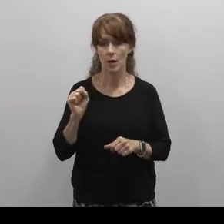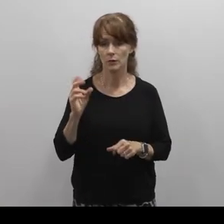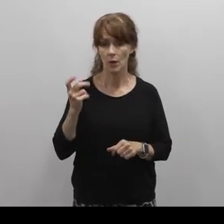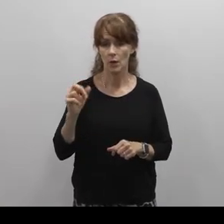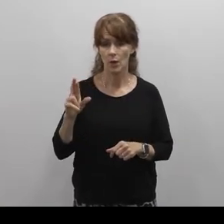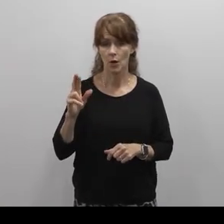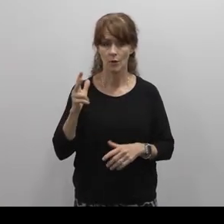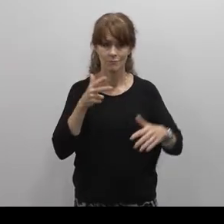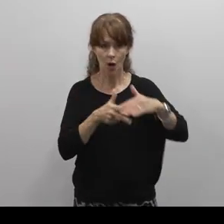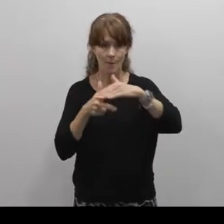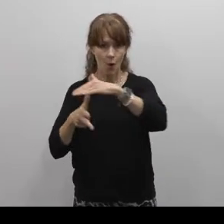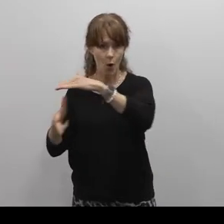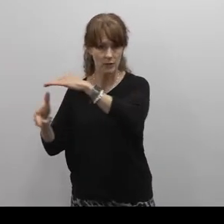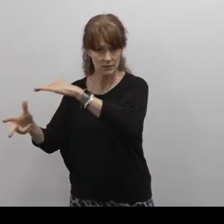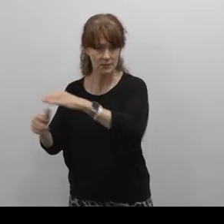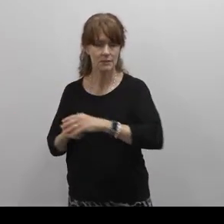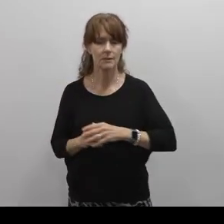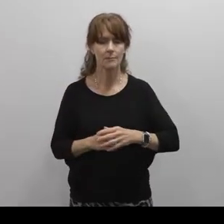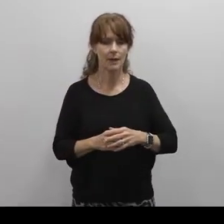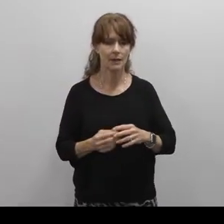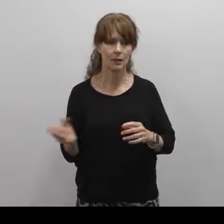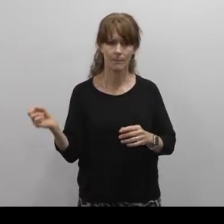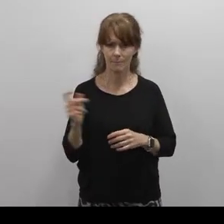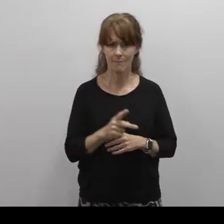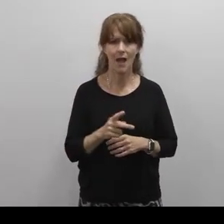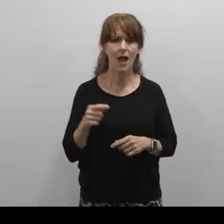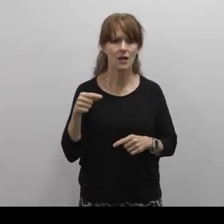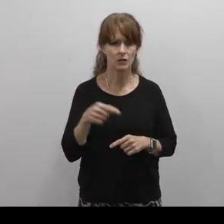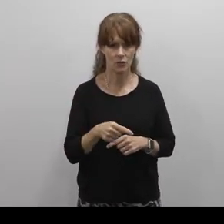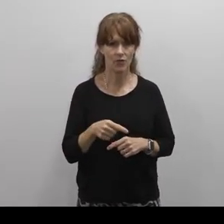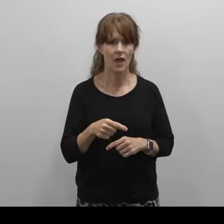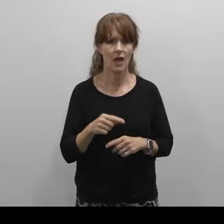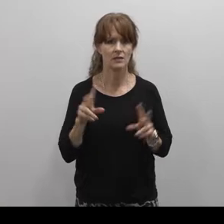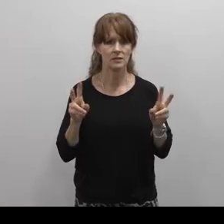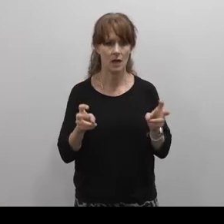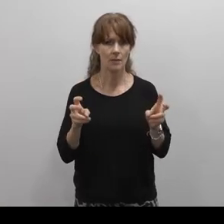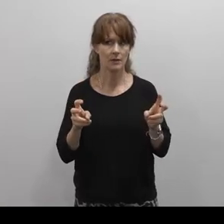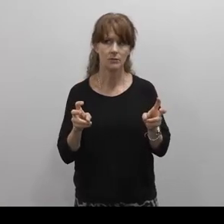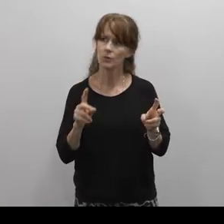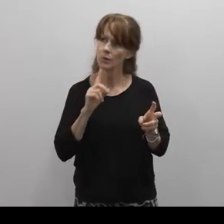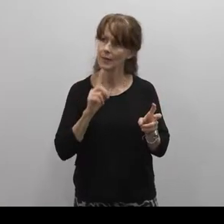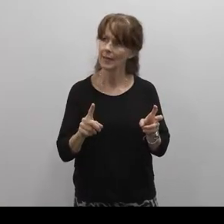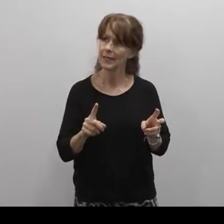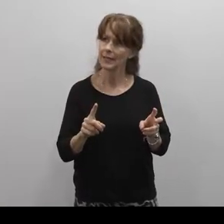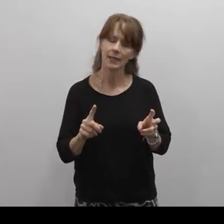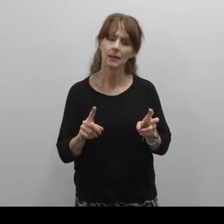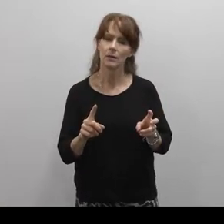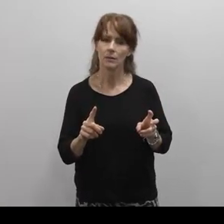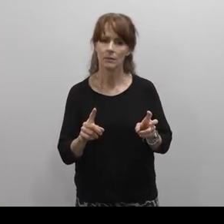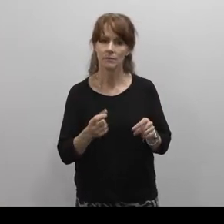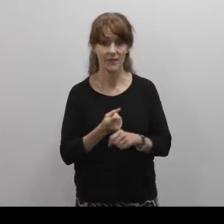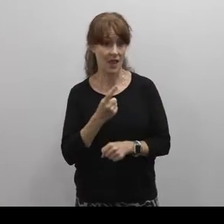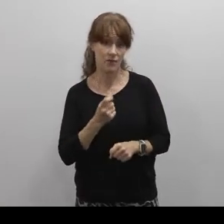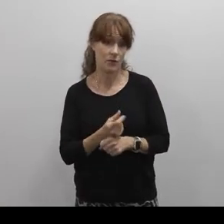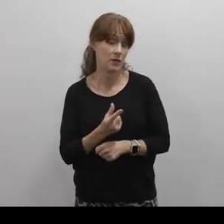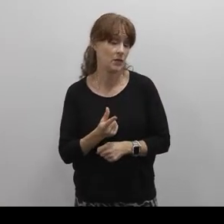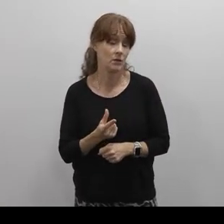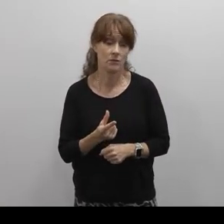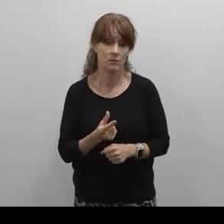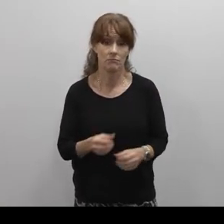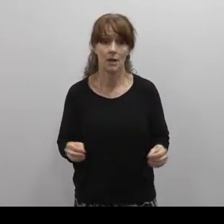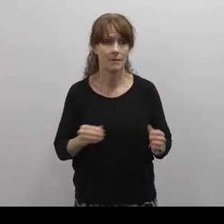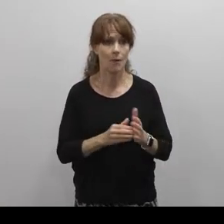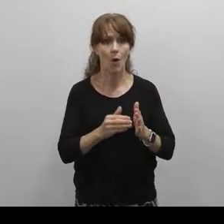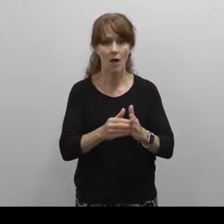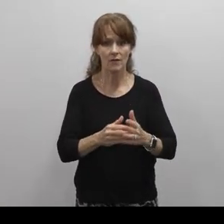carports, but we're gonna continue to revisit that particular topic really, you know, every year at least, right? If not more